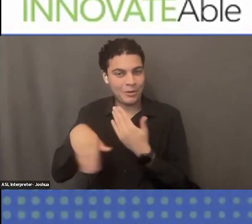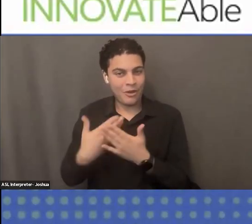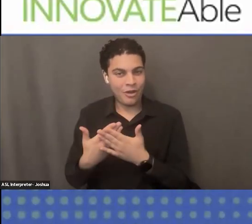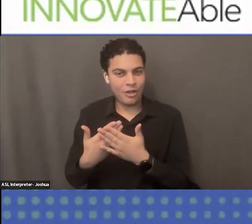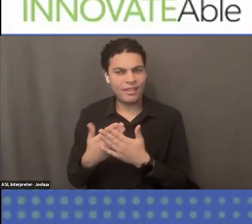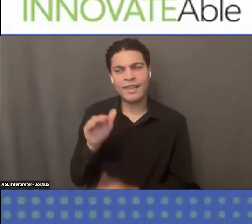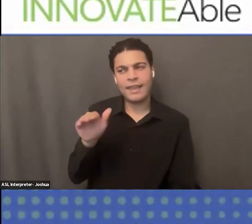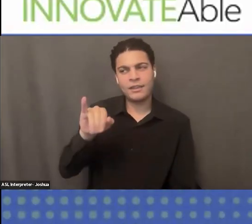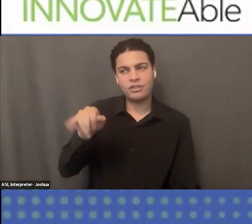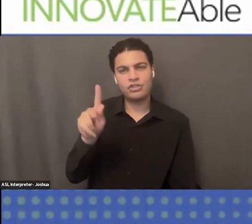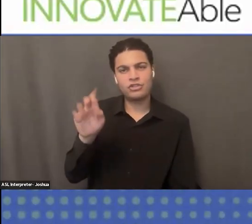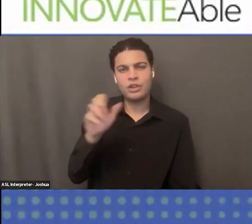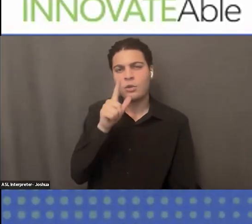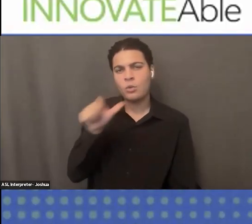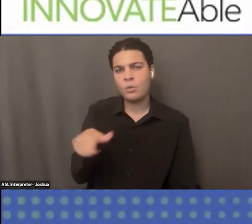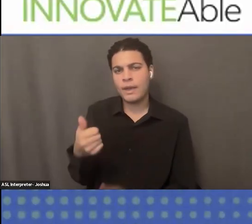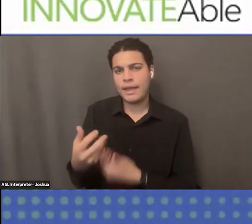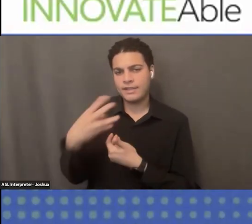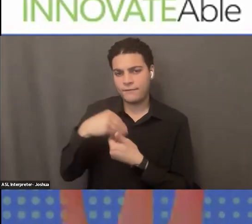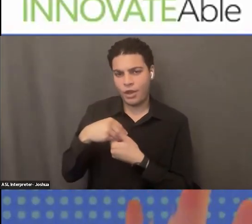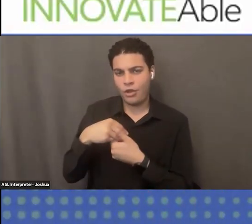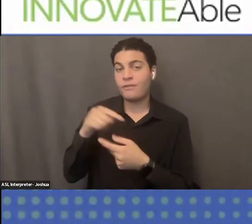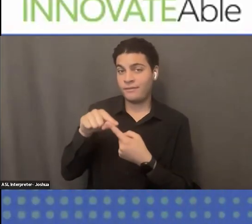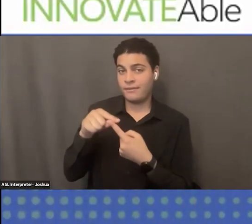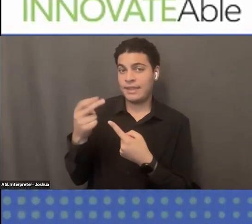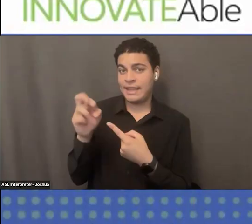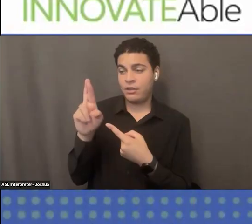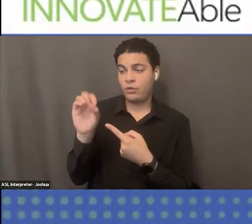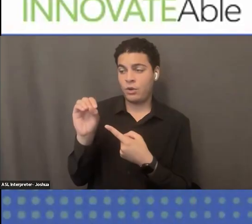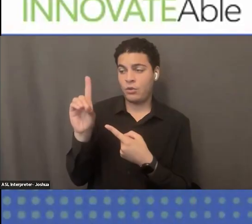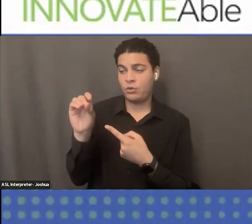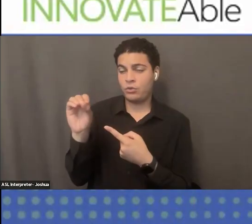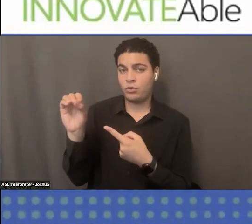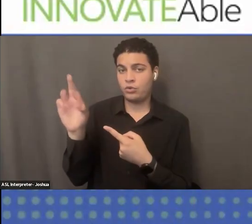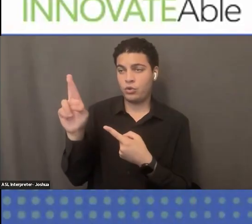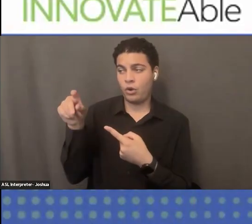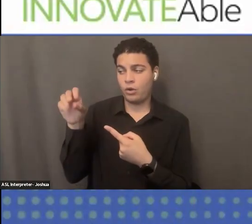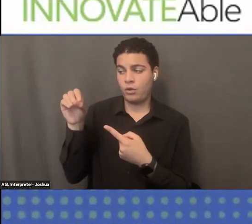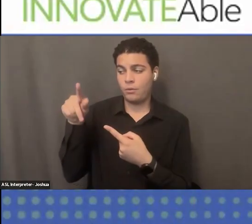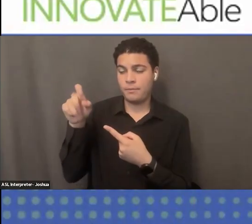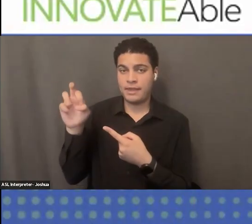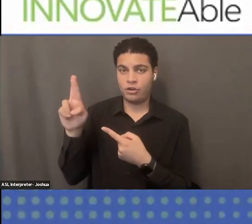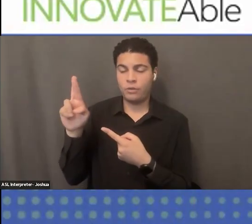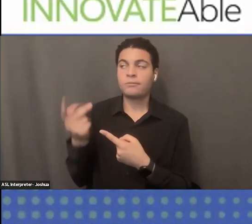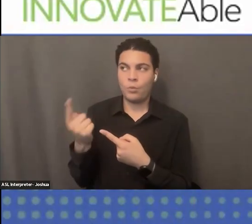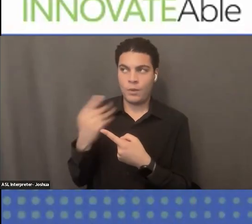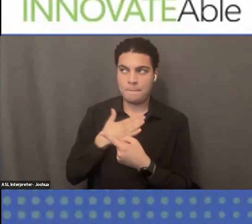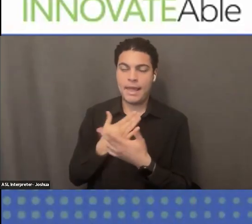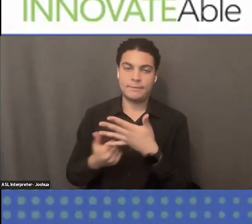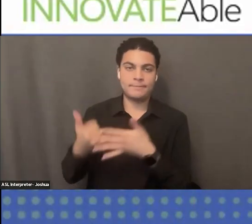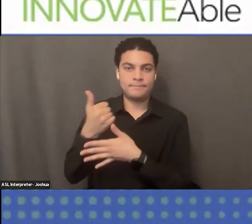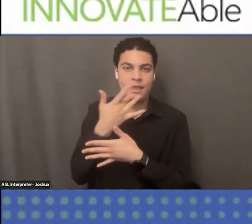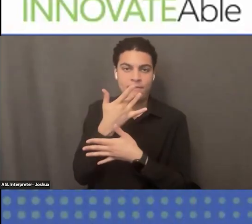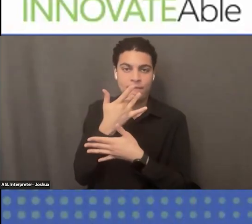Jake, who else did we have there last year? Hero door opener was one of my favorites because opening doors is such a common problem for